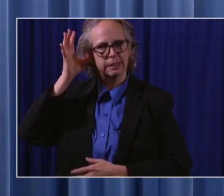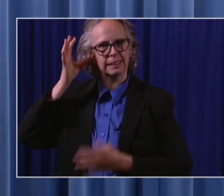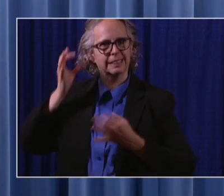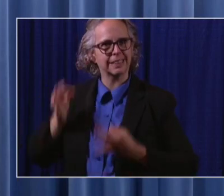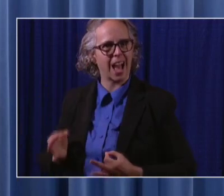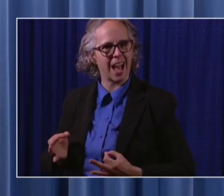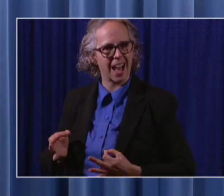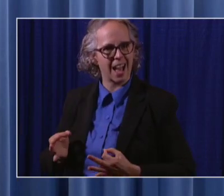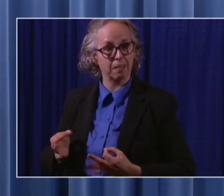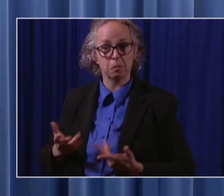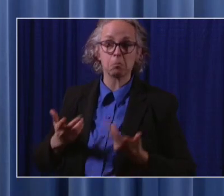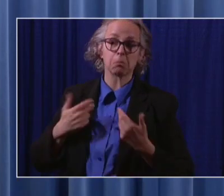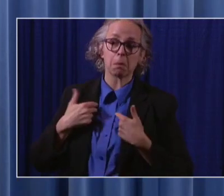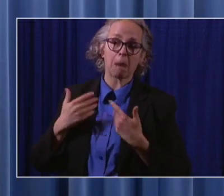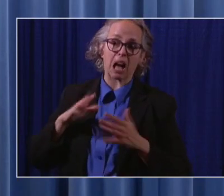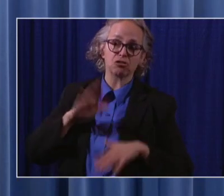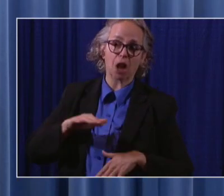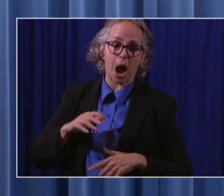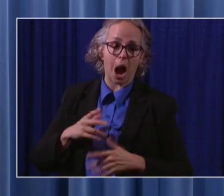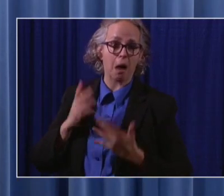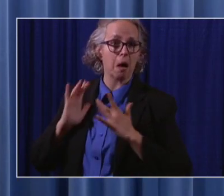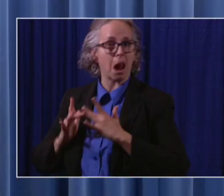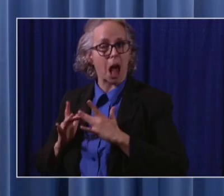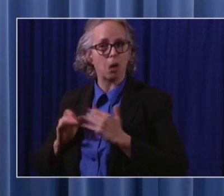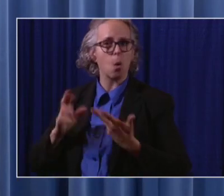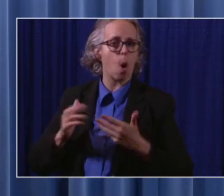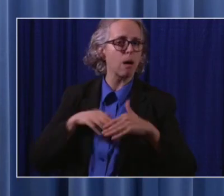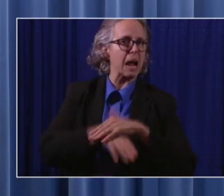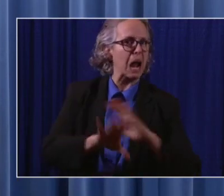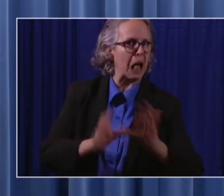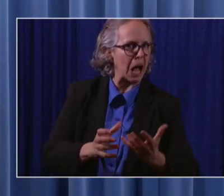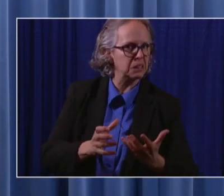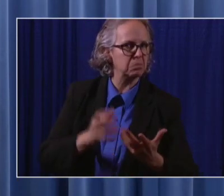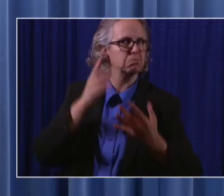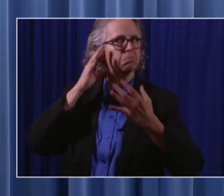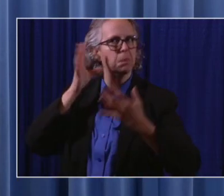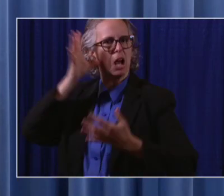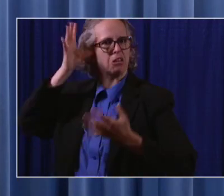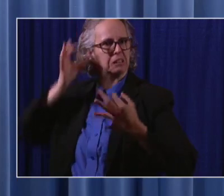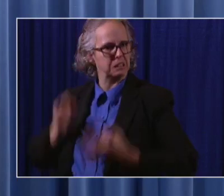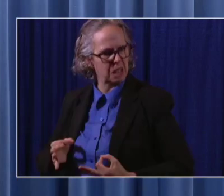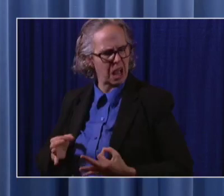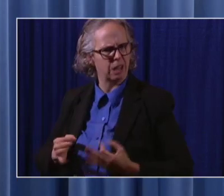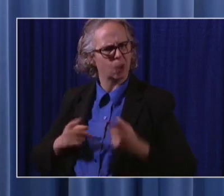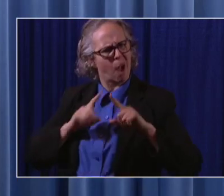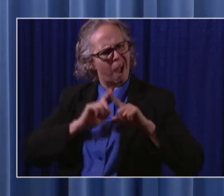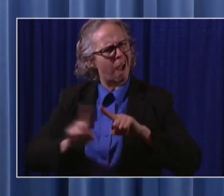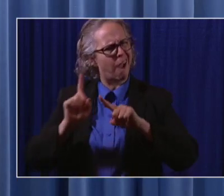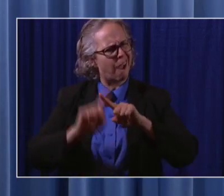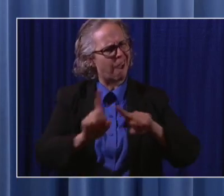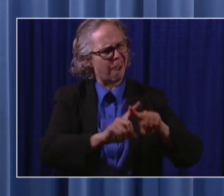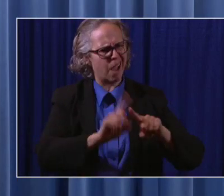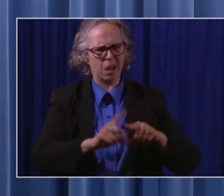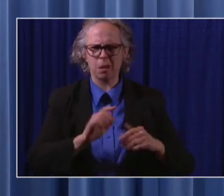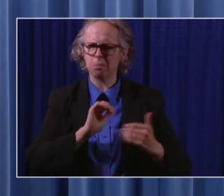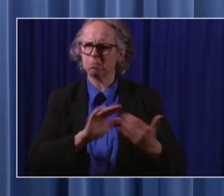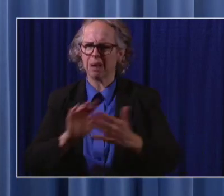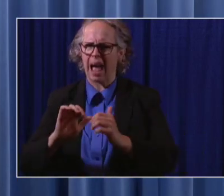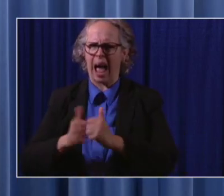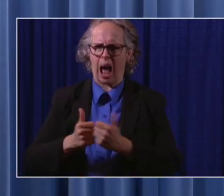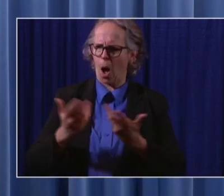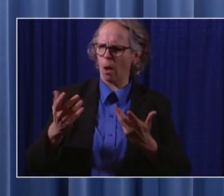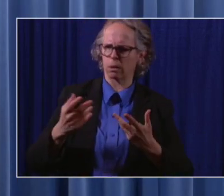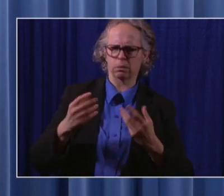do in person. Others have split it in different ways. I know that some